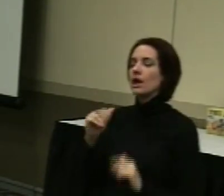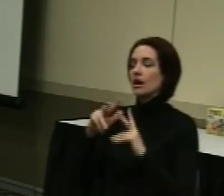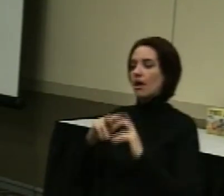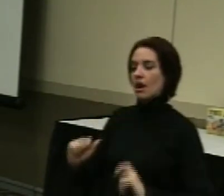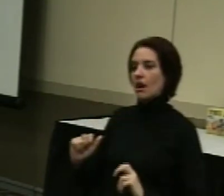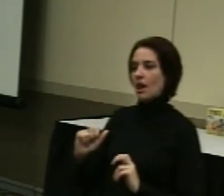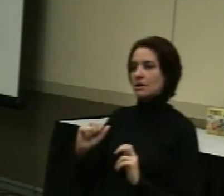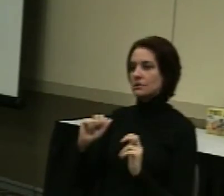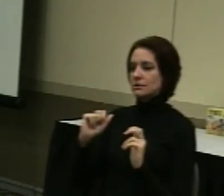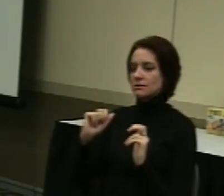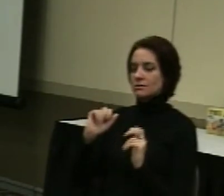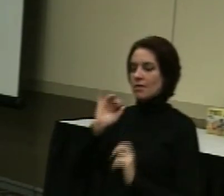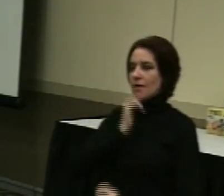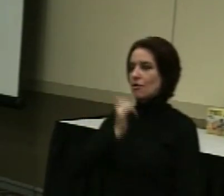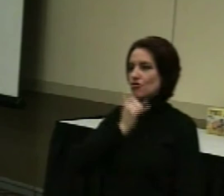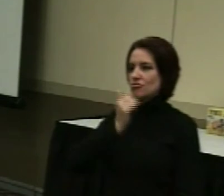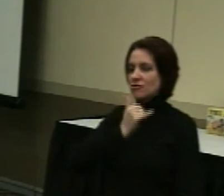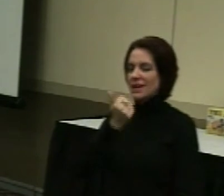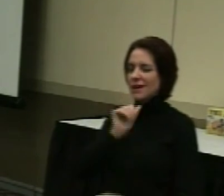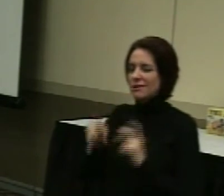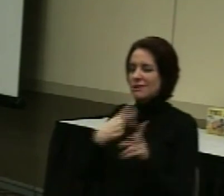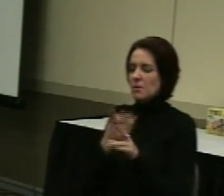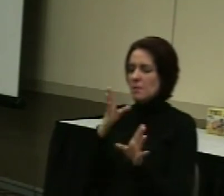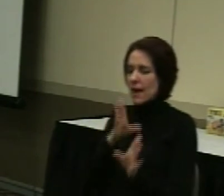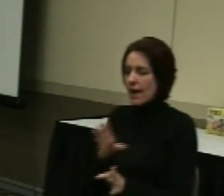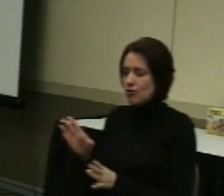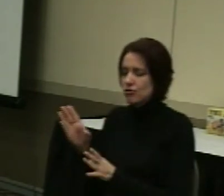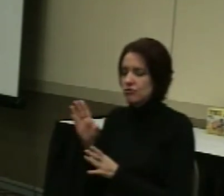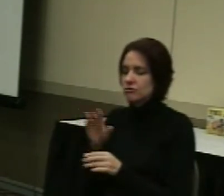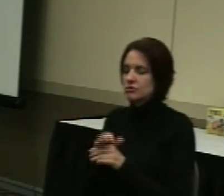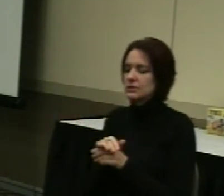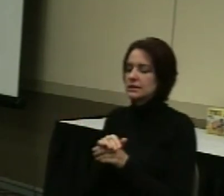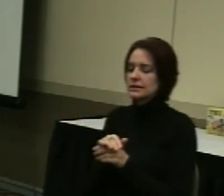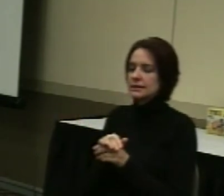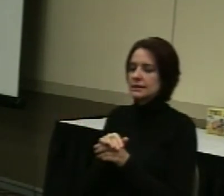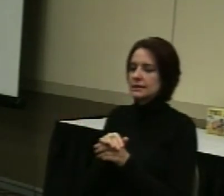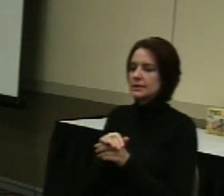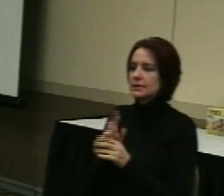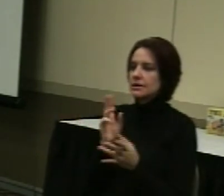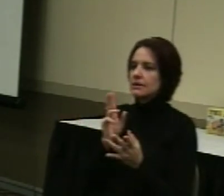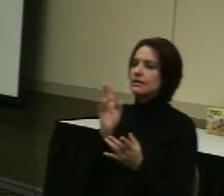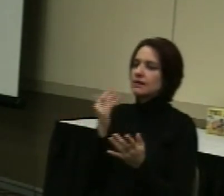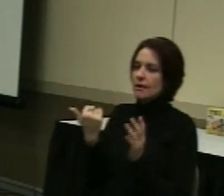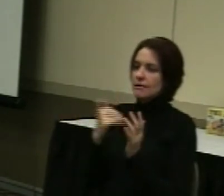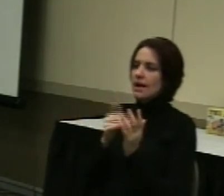there's any kind of pattern in the errors, principles of data collection.